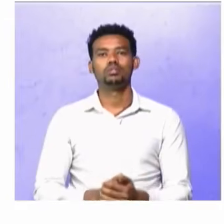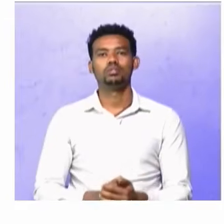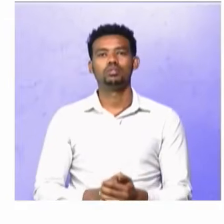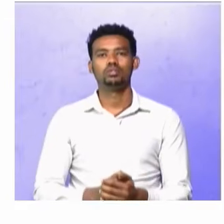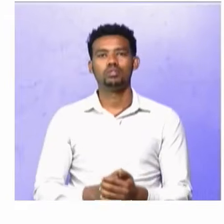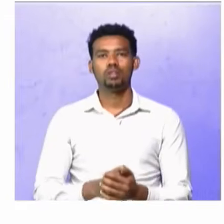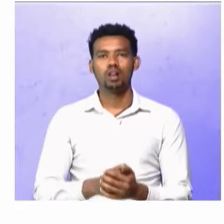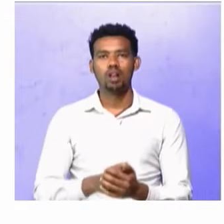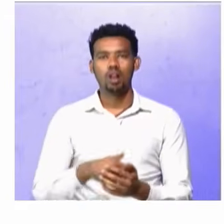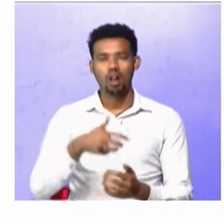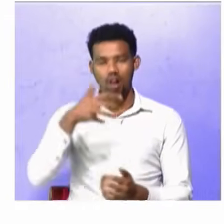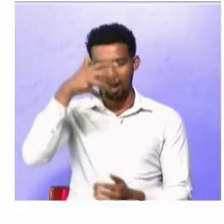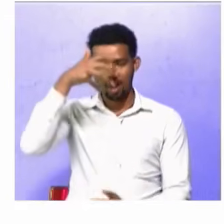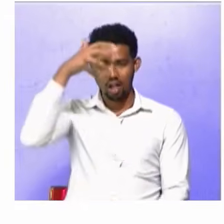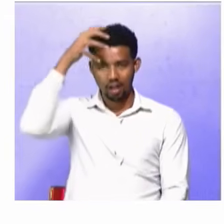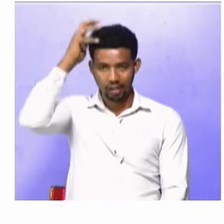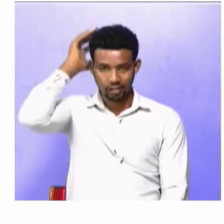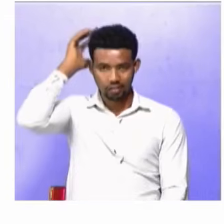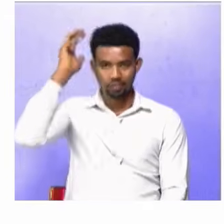lion.